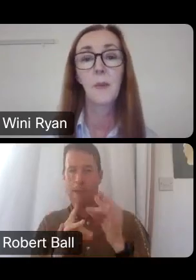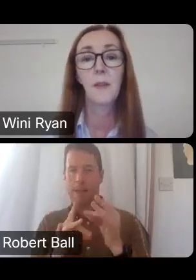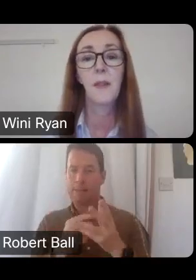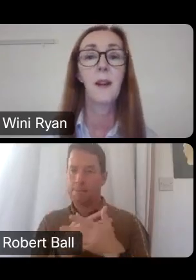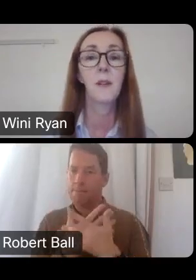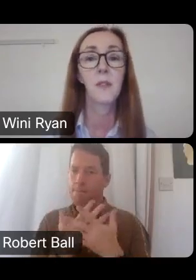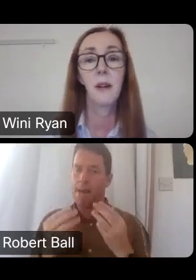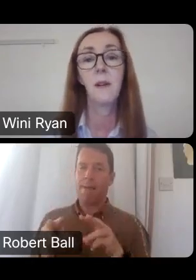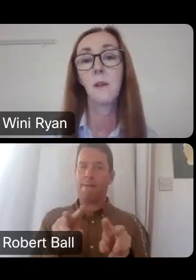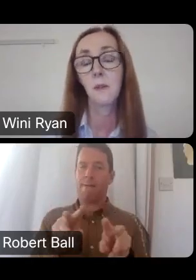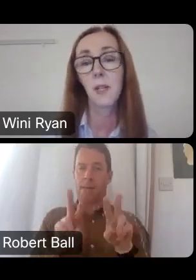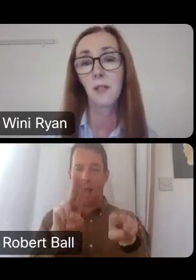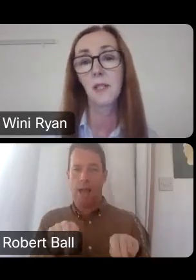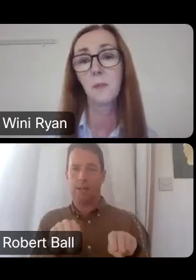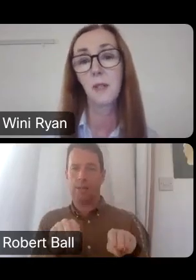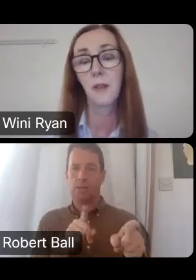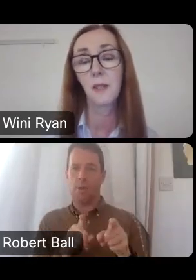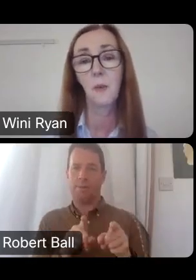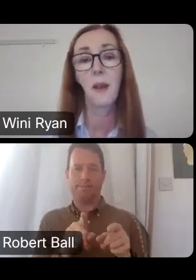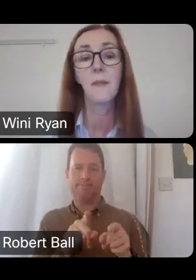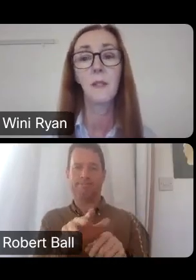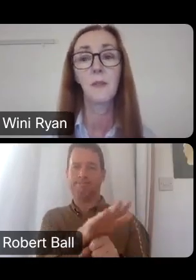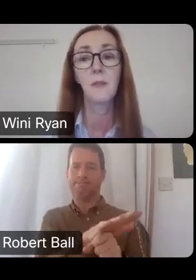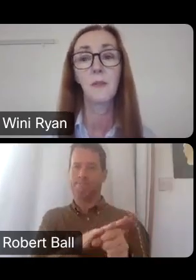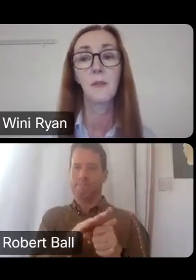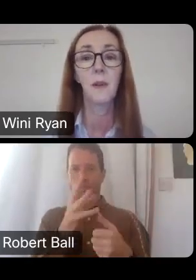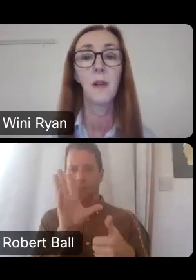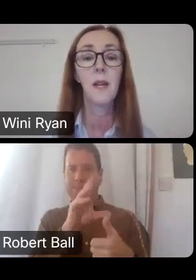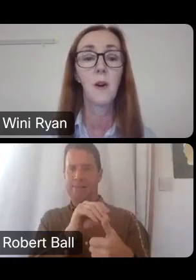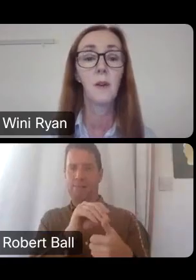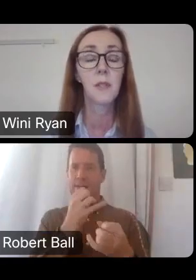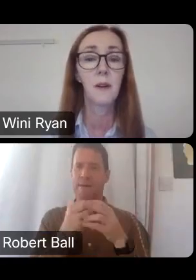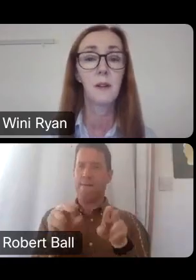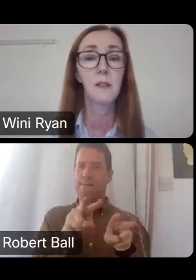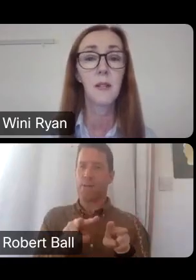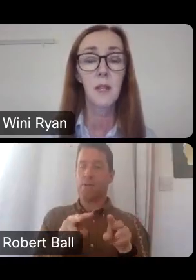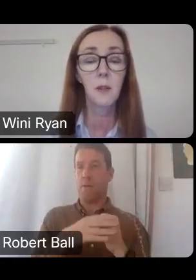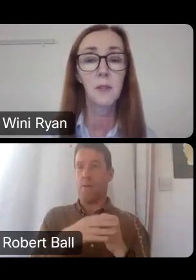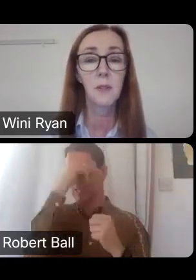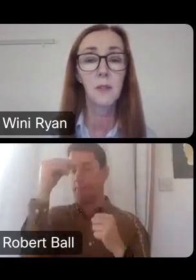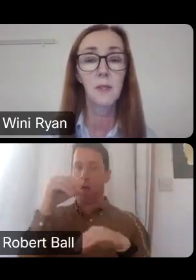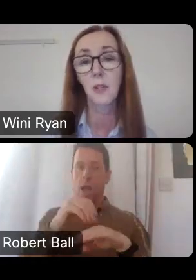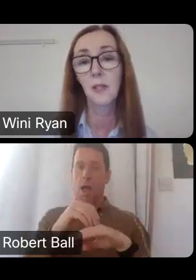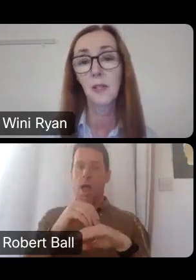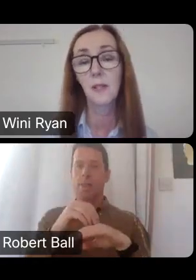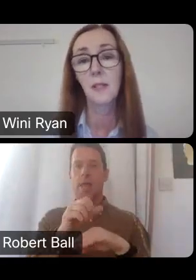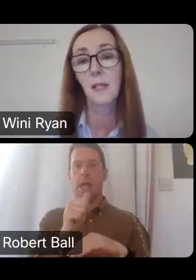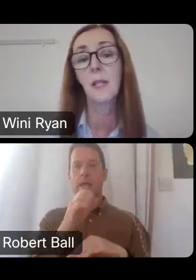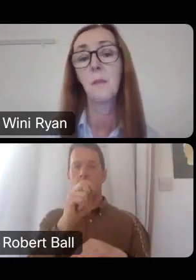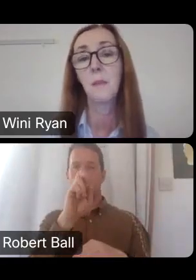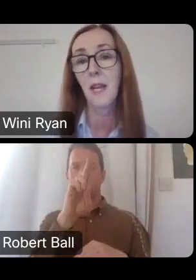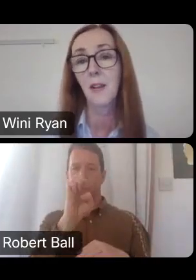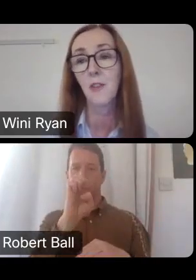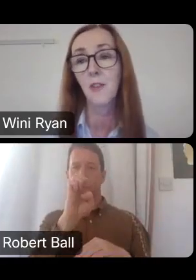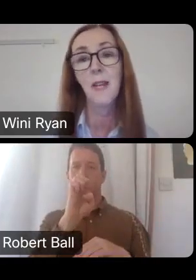so that they are scenario and specialty specific. So we have videos, for example, of scenarios in the acute setting, maternity